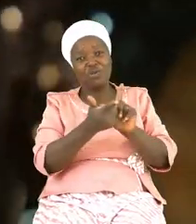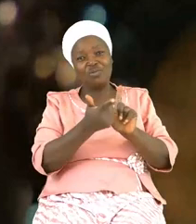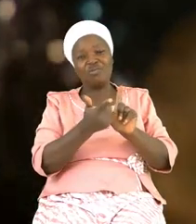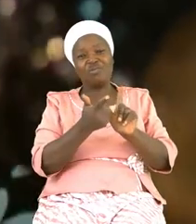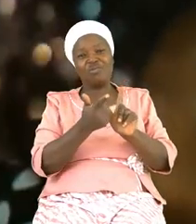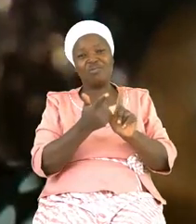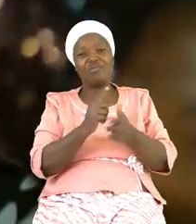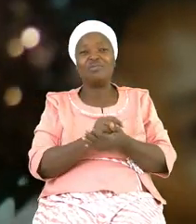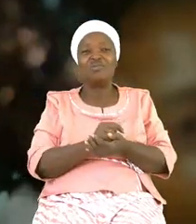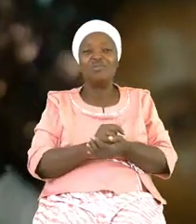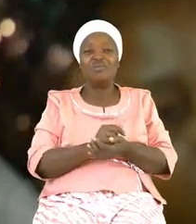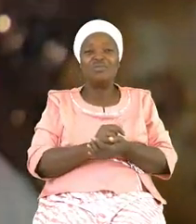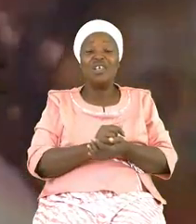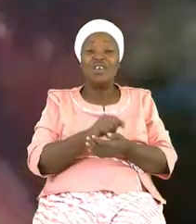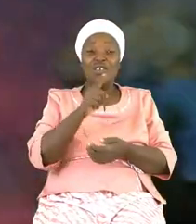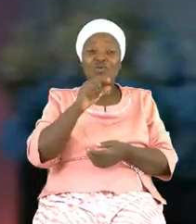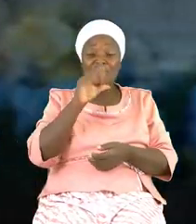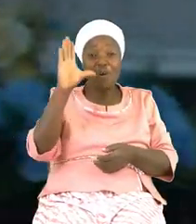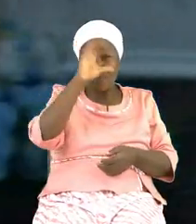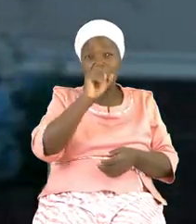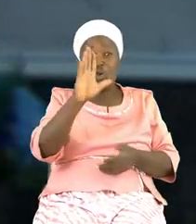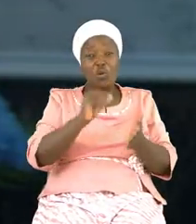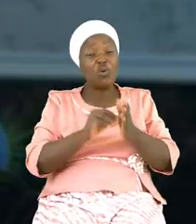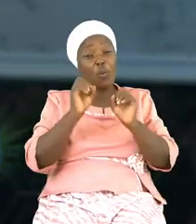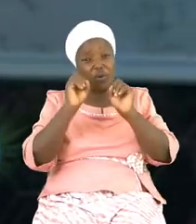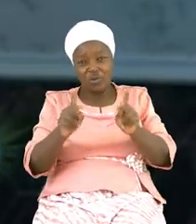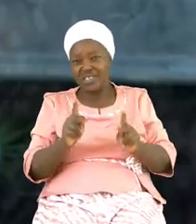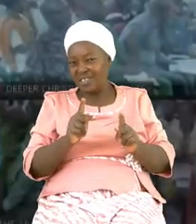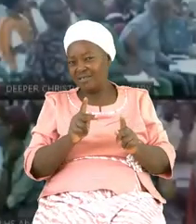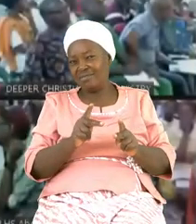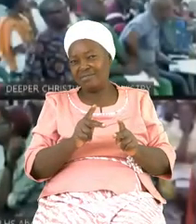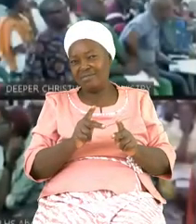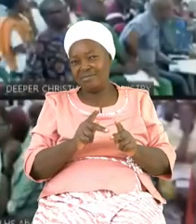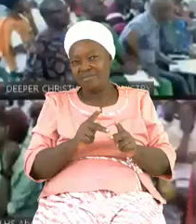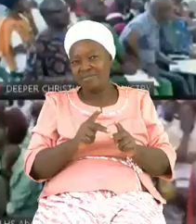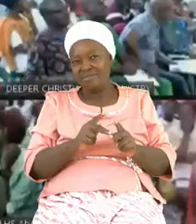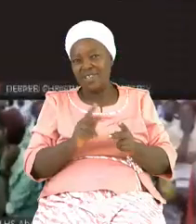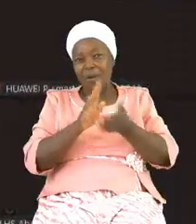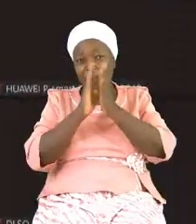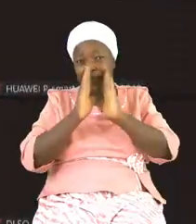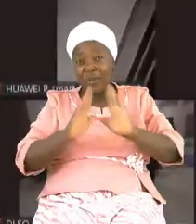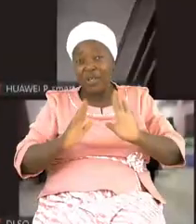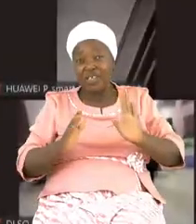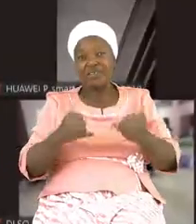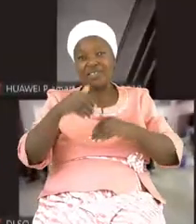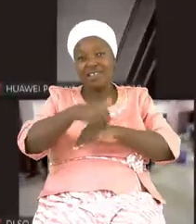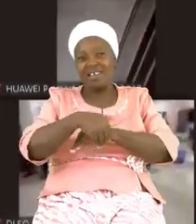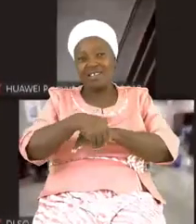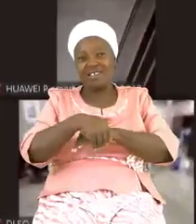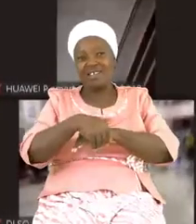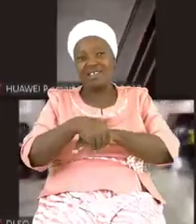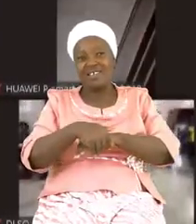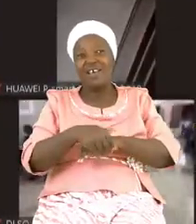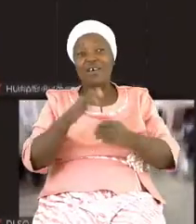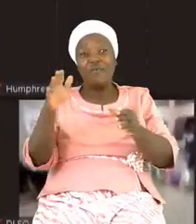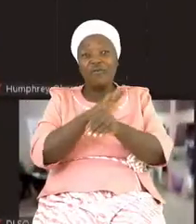You will not miss your opportunity. Peace tonight. Fullness of peace